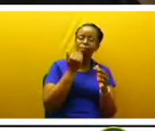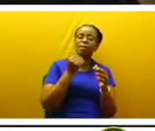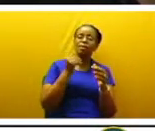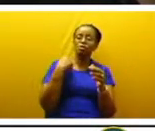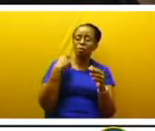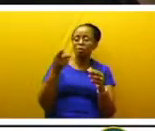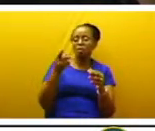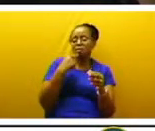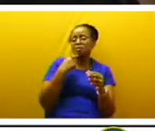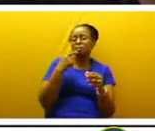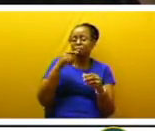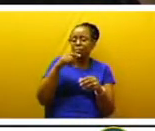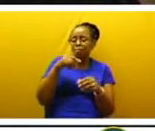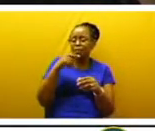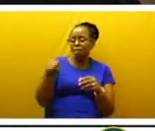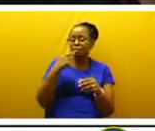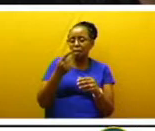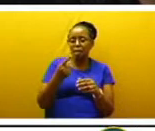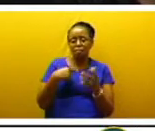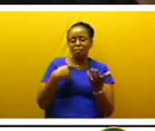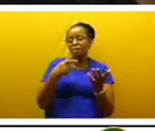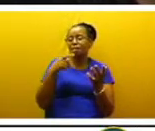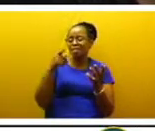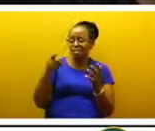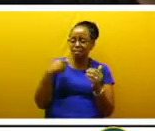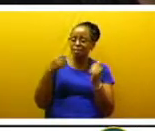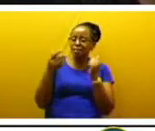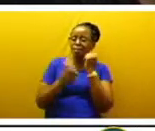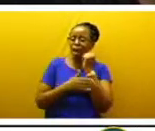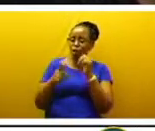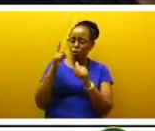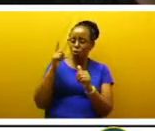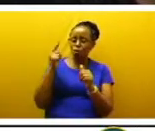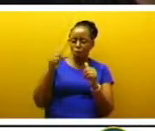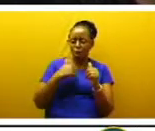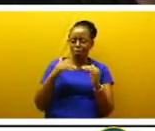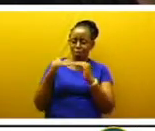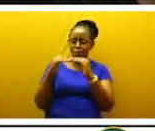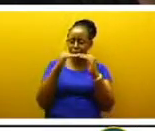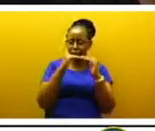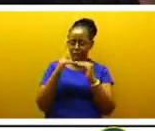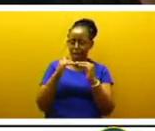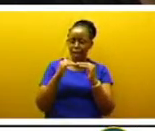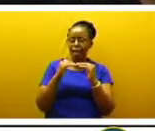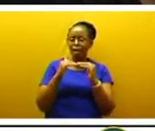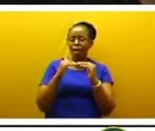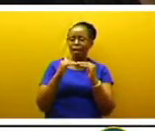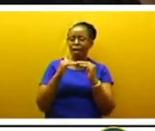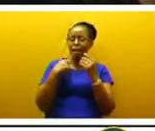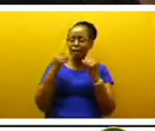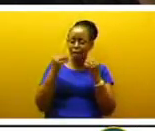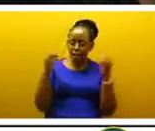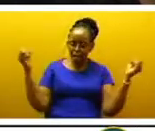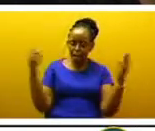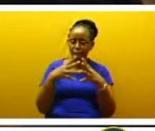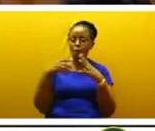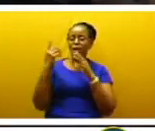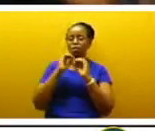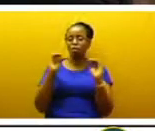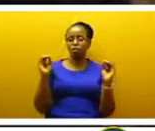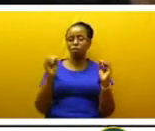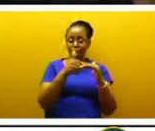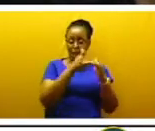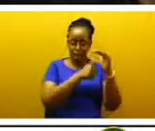any conviction to be bad in law. You do not have a fair and square deal. Under Article 138,